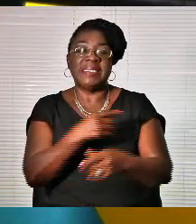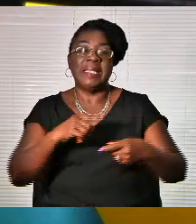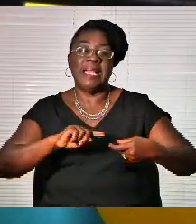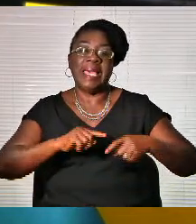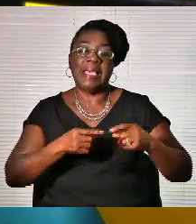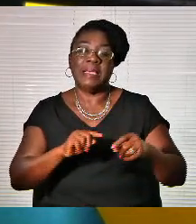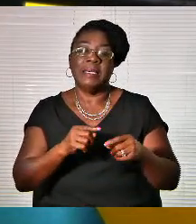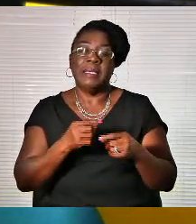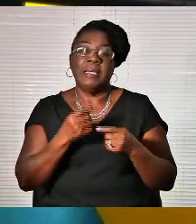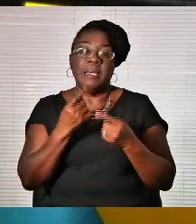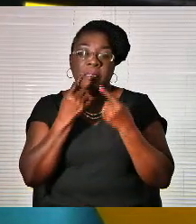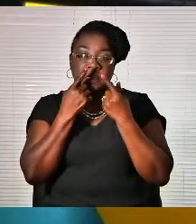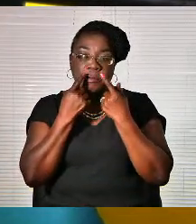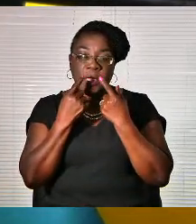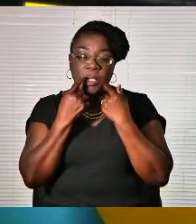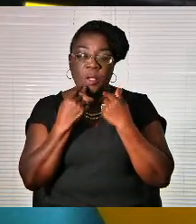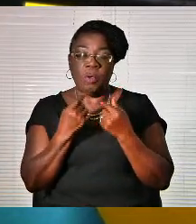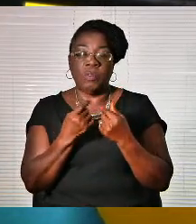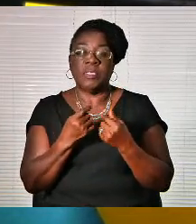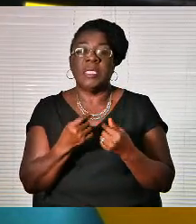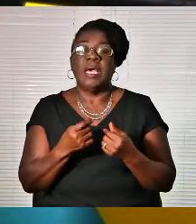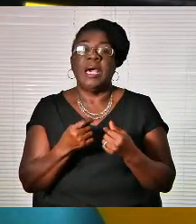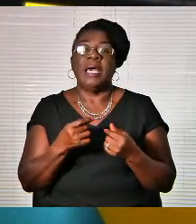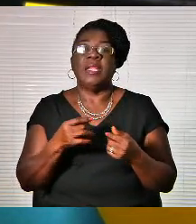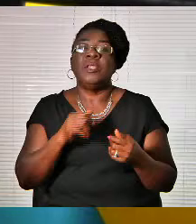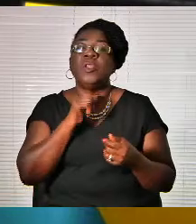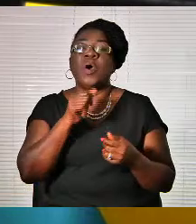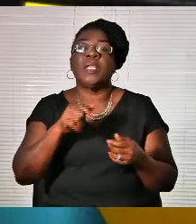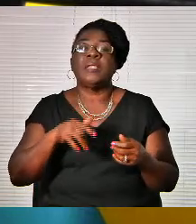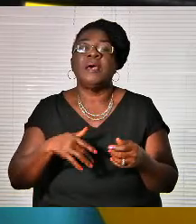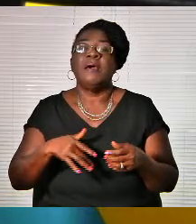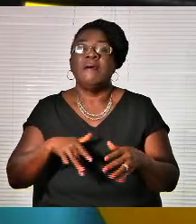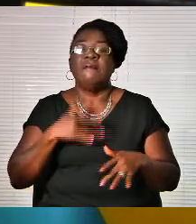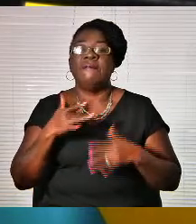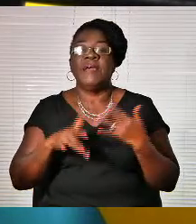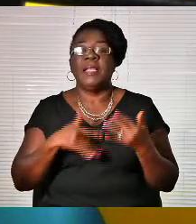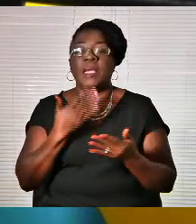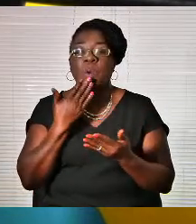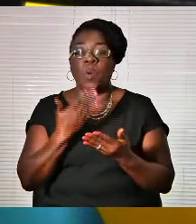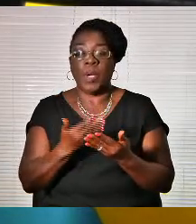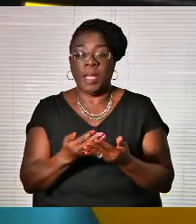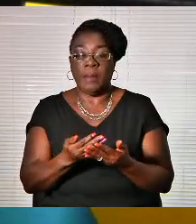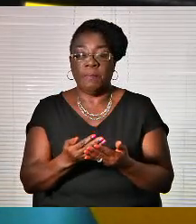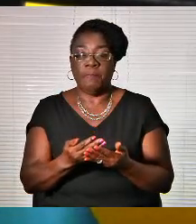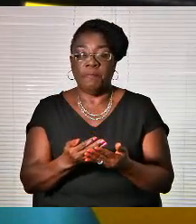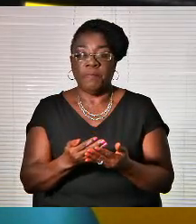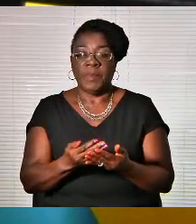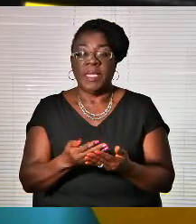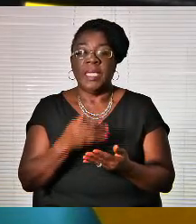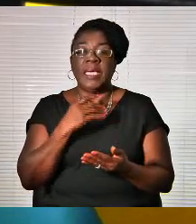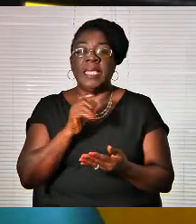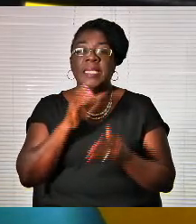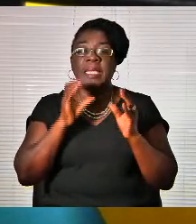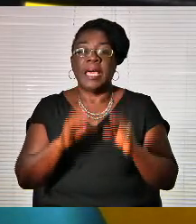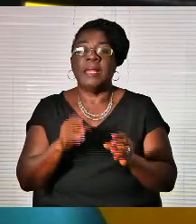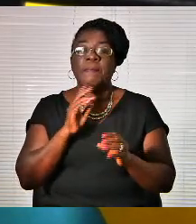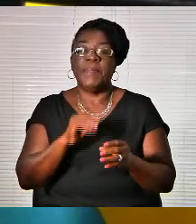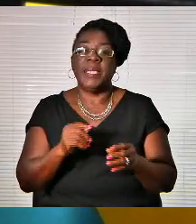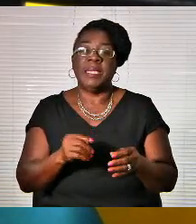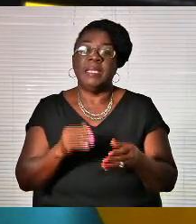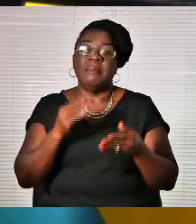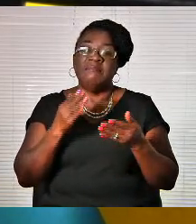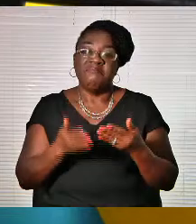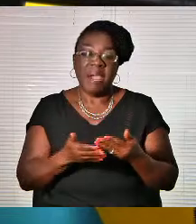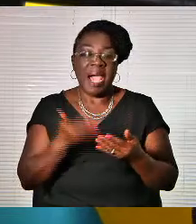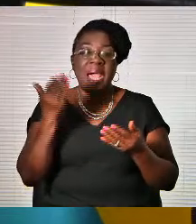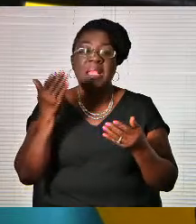runny nose, and a general unwell feeling. Illnesses can be mild or severe.